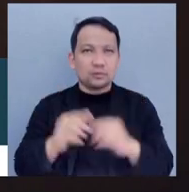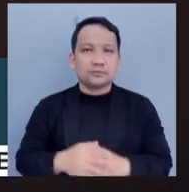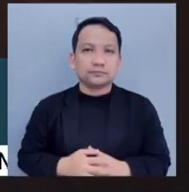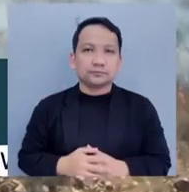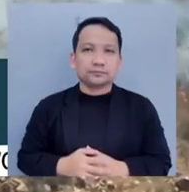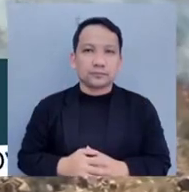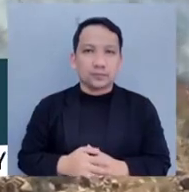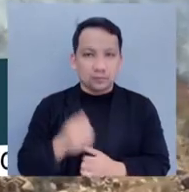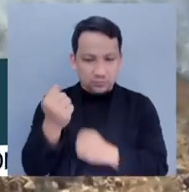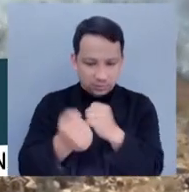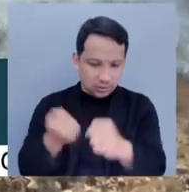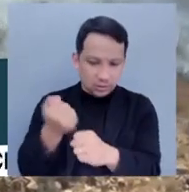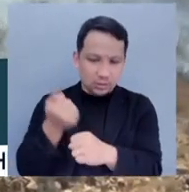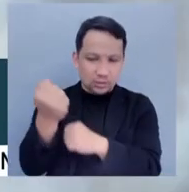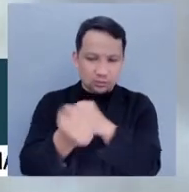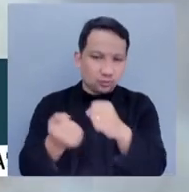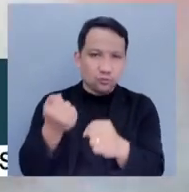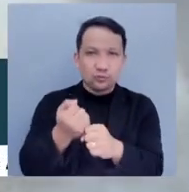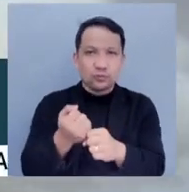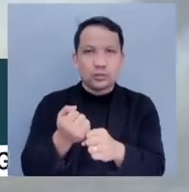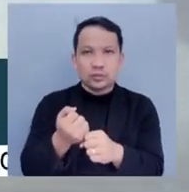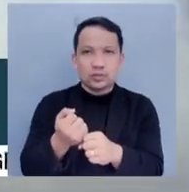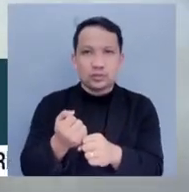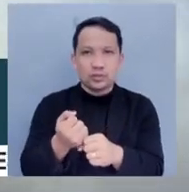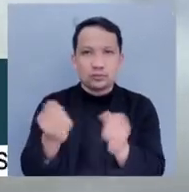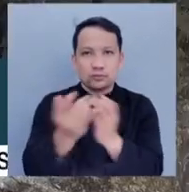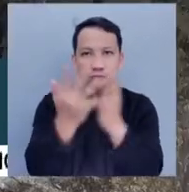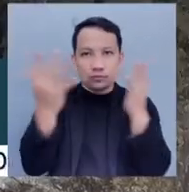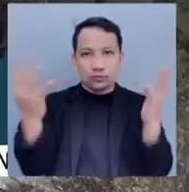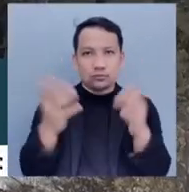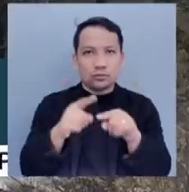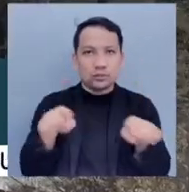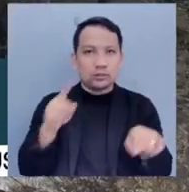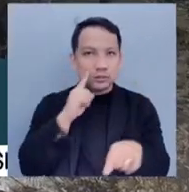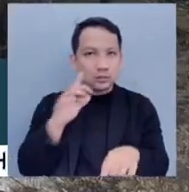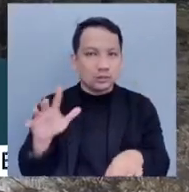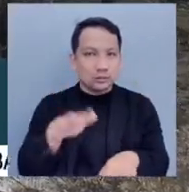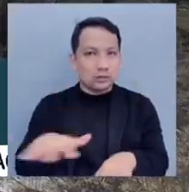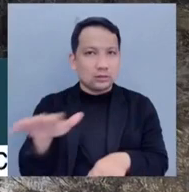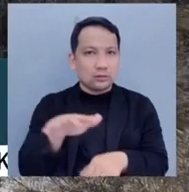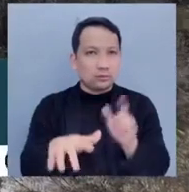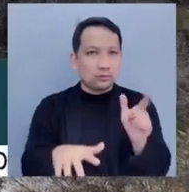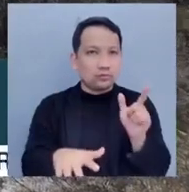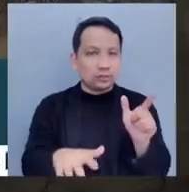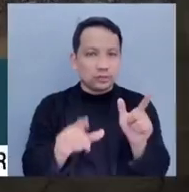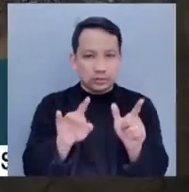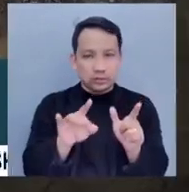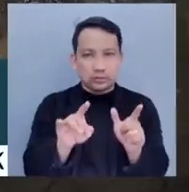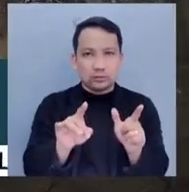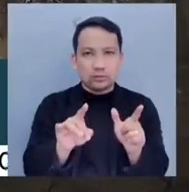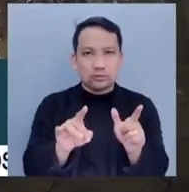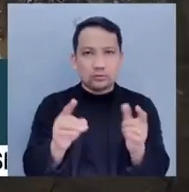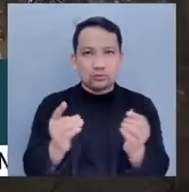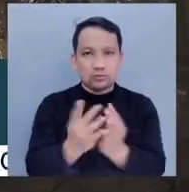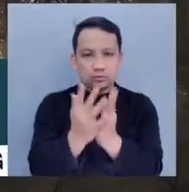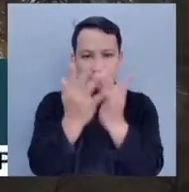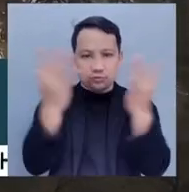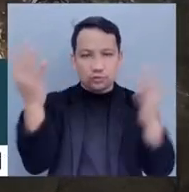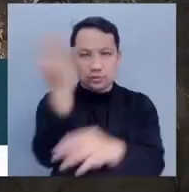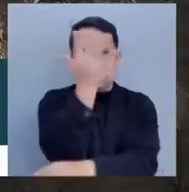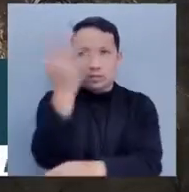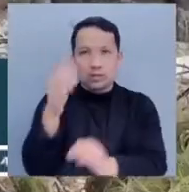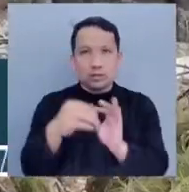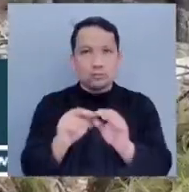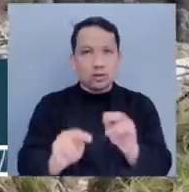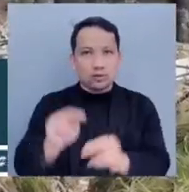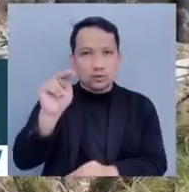year, wildfires consume wide swaths of California. In 2018, a wildfire destroyed the northern town